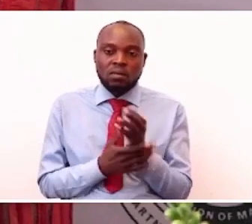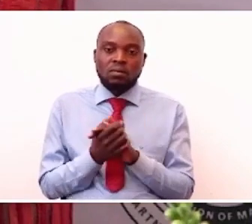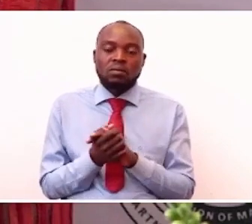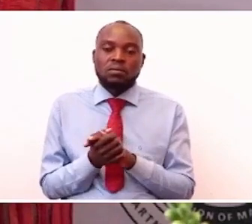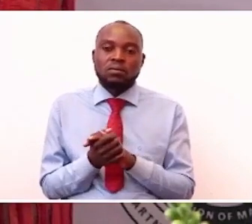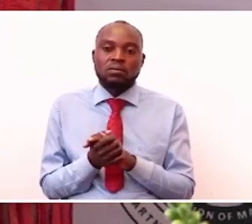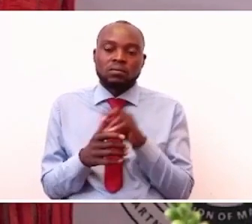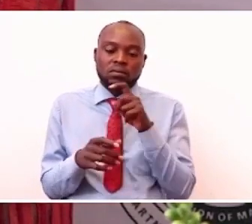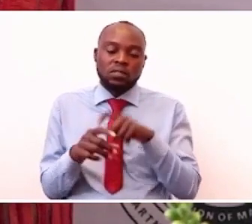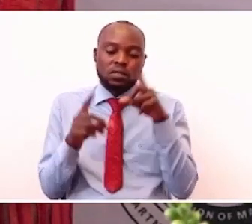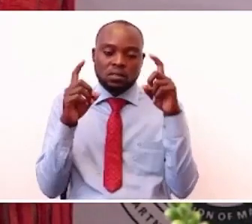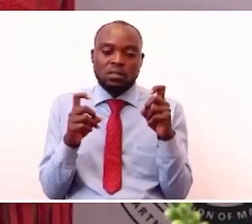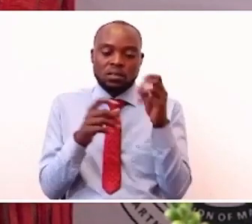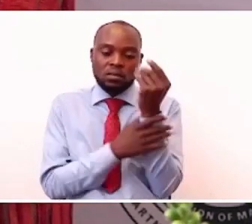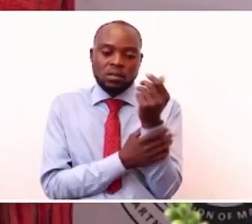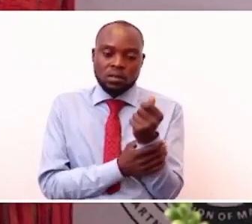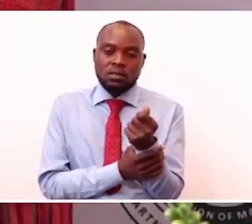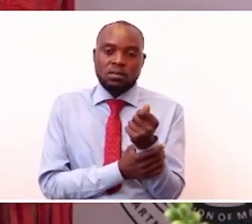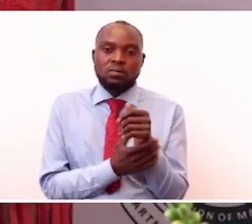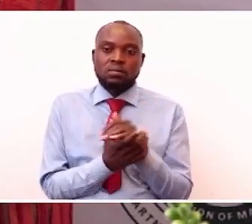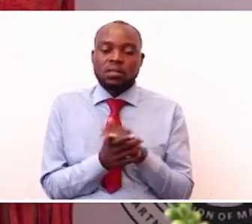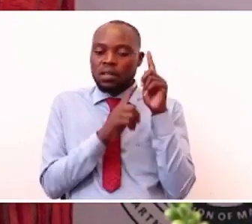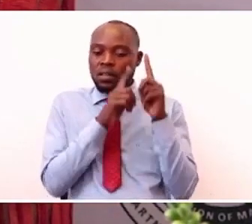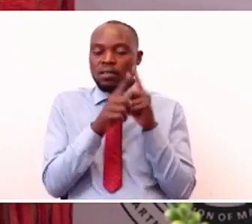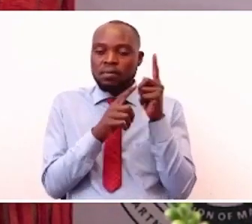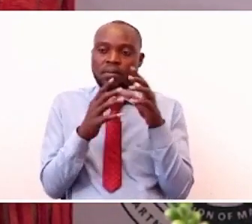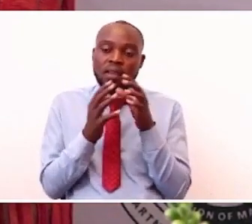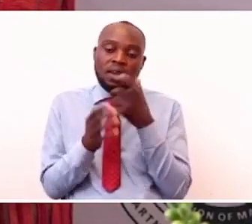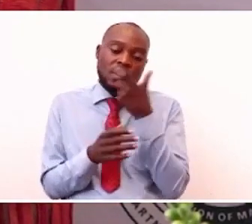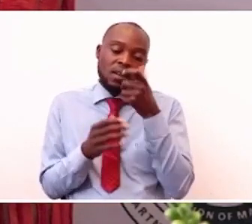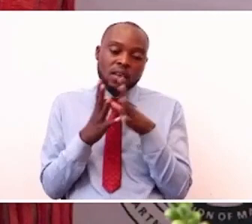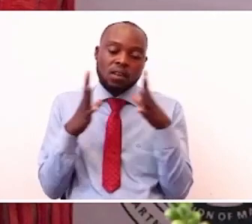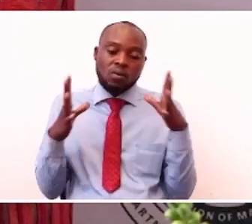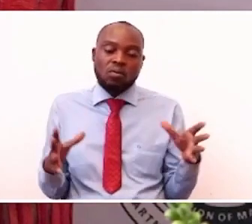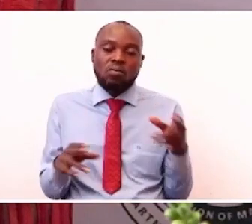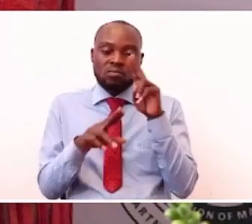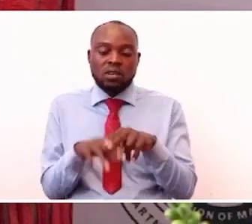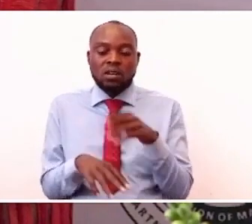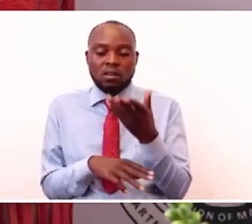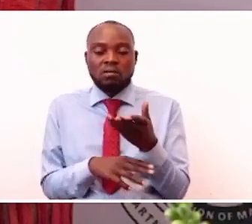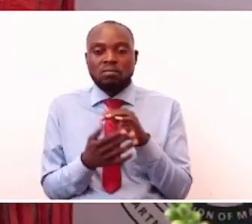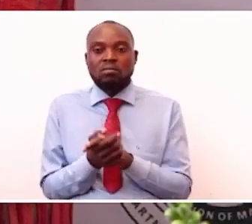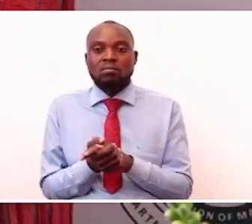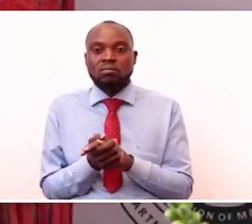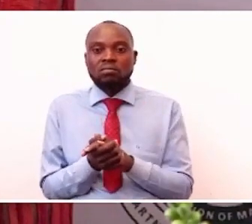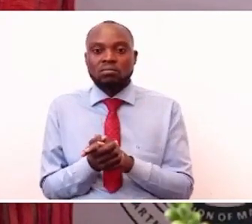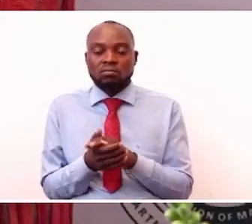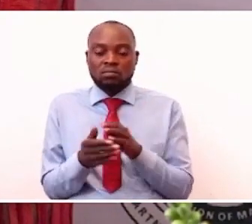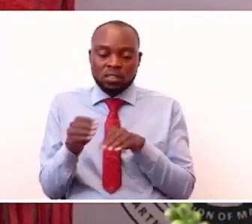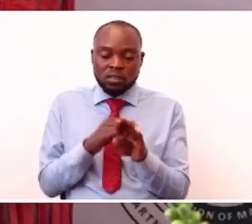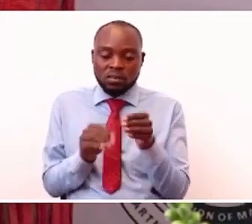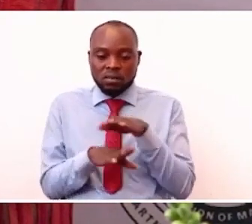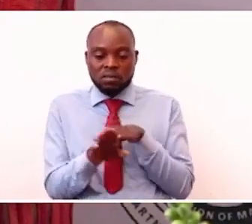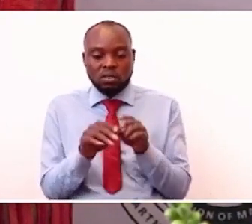to digital currencies, I think the biggest issue would be traceability of the transactions.